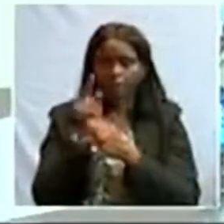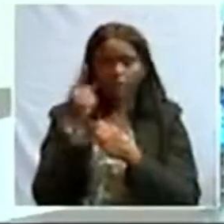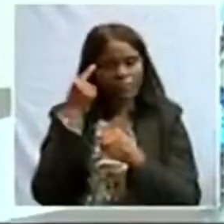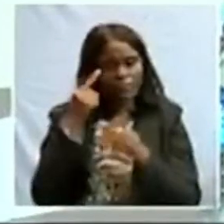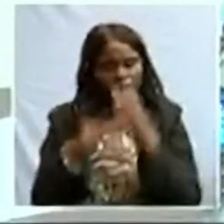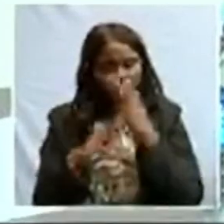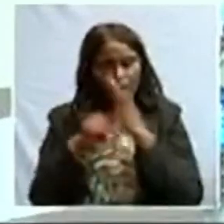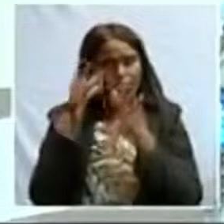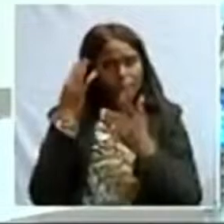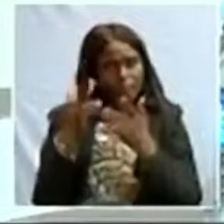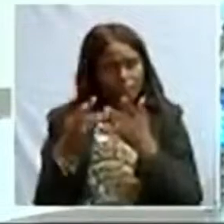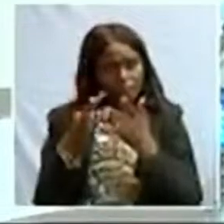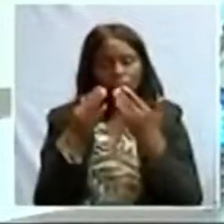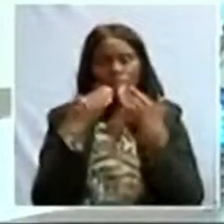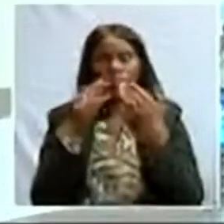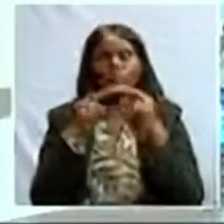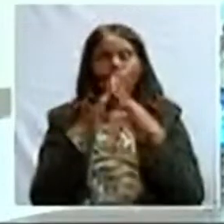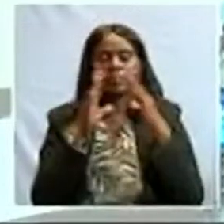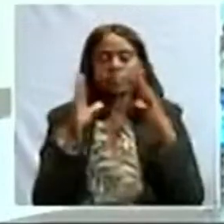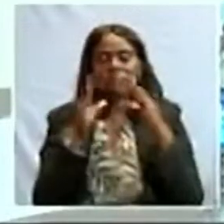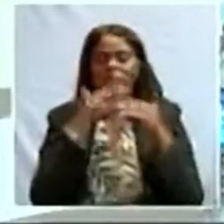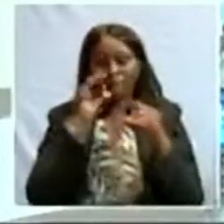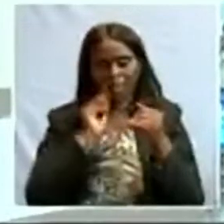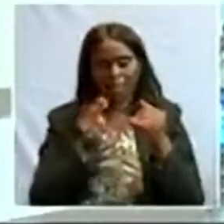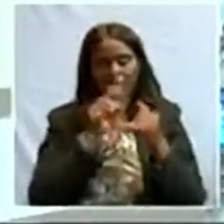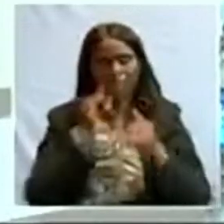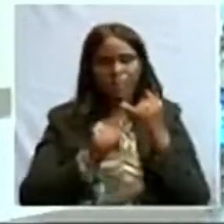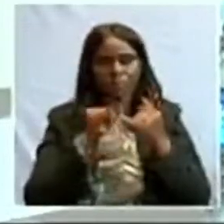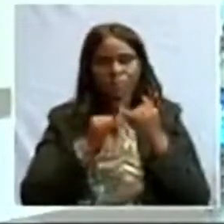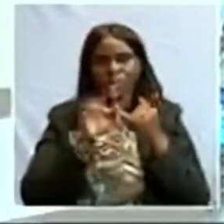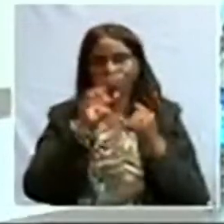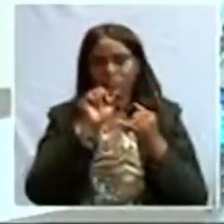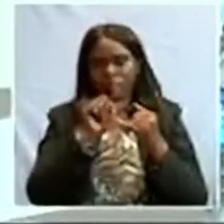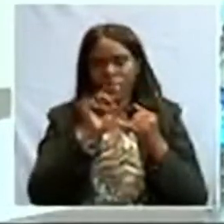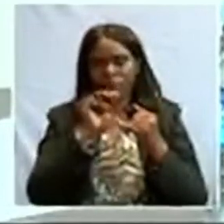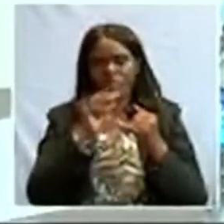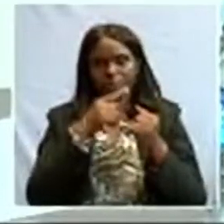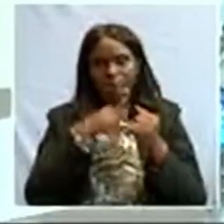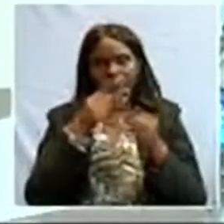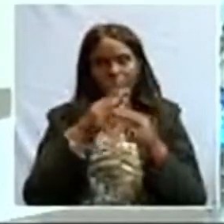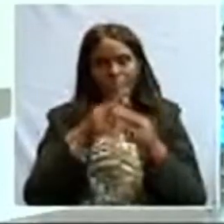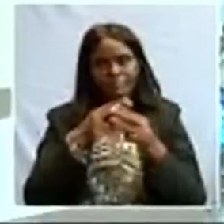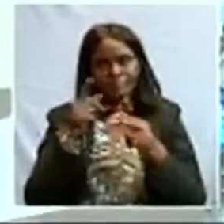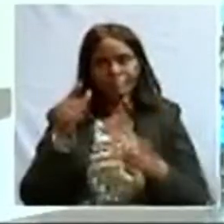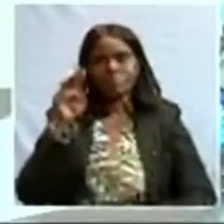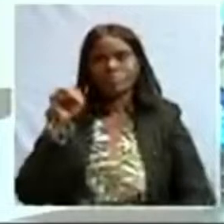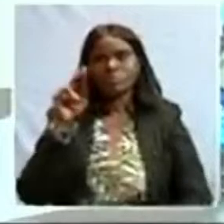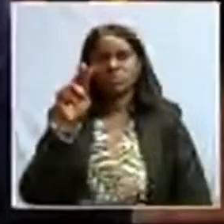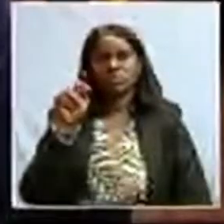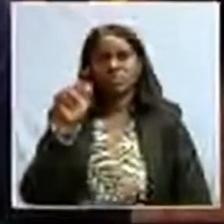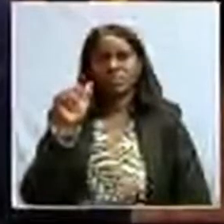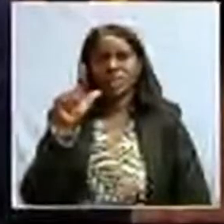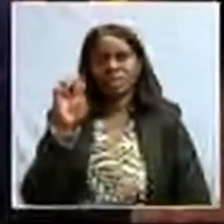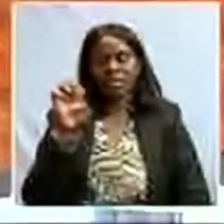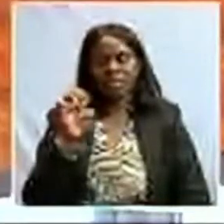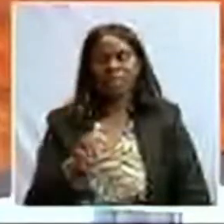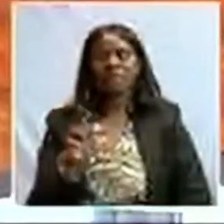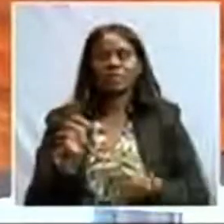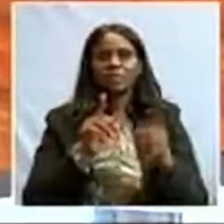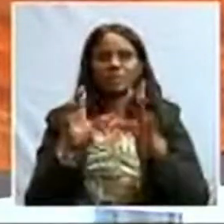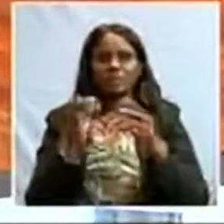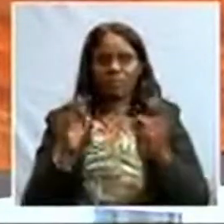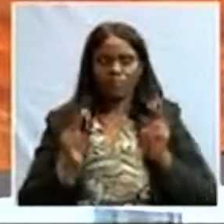clerk. Well, thank you so much. You should be concluding. We've got 2 minutes, but I'll allow Mr. Mutare, Director